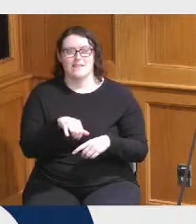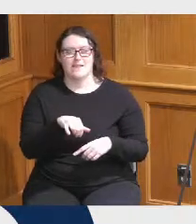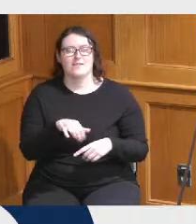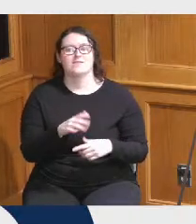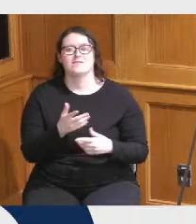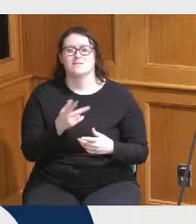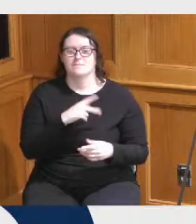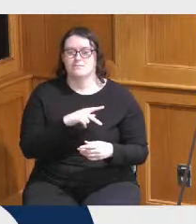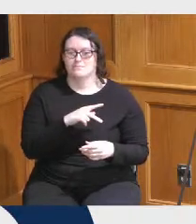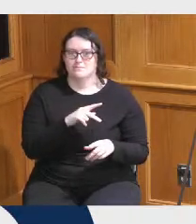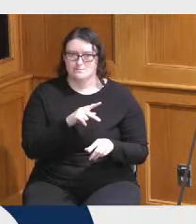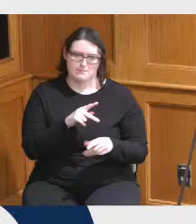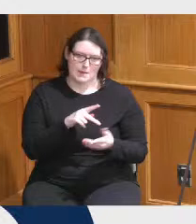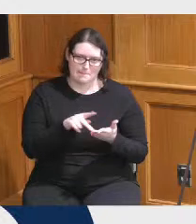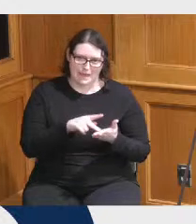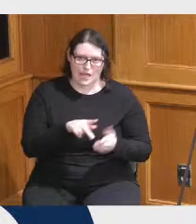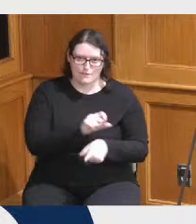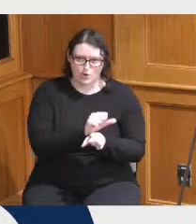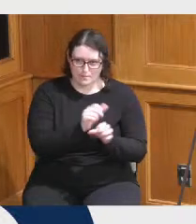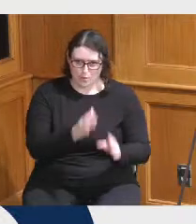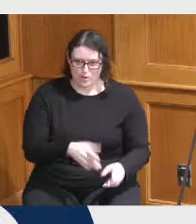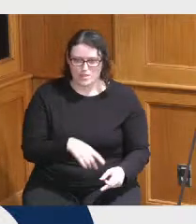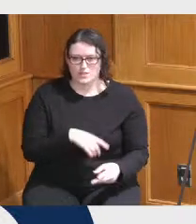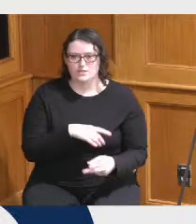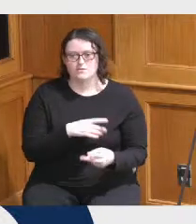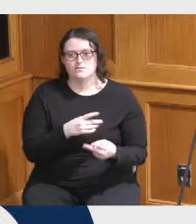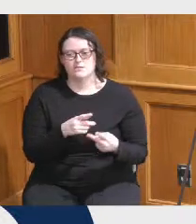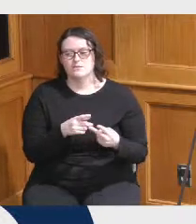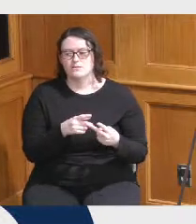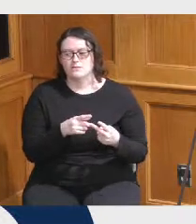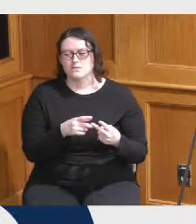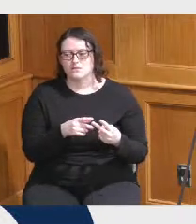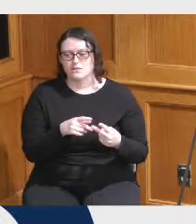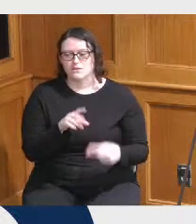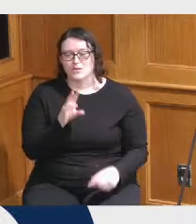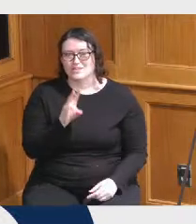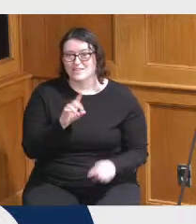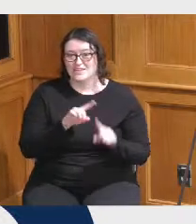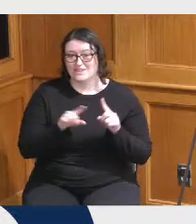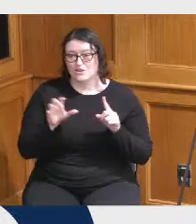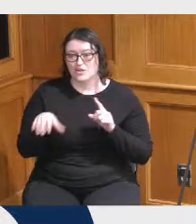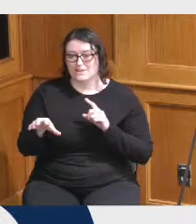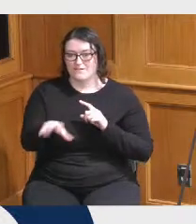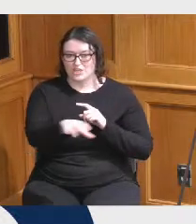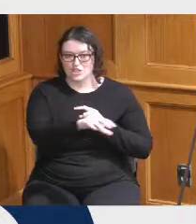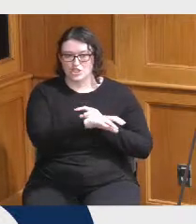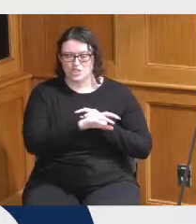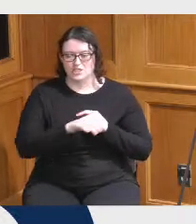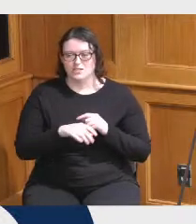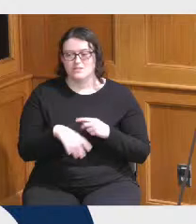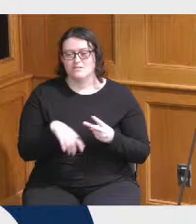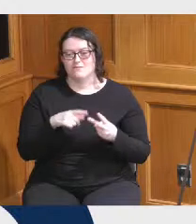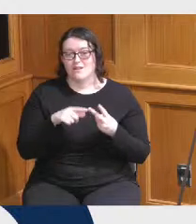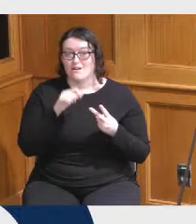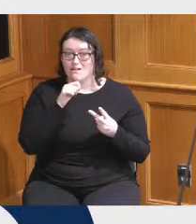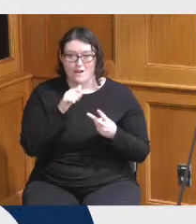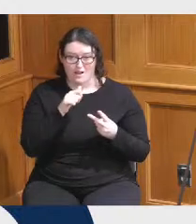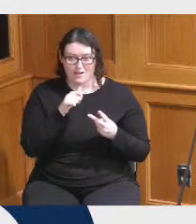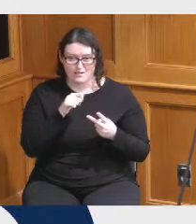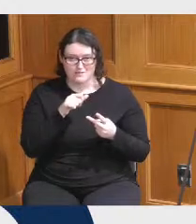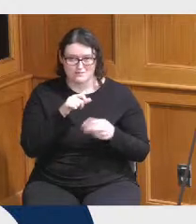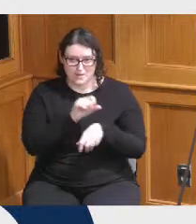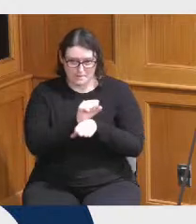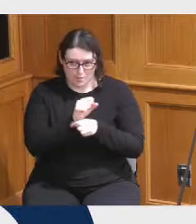our personnel, and that's our personnel for 7 MSD divisions, the non-personnel costs for each of